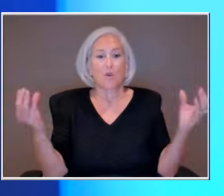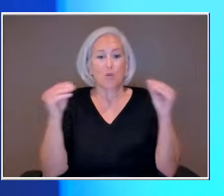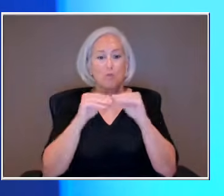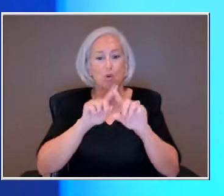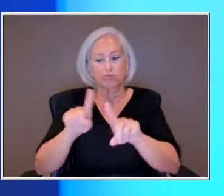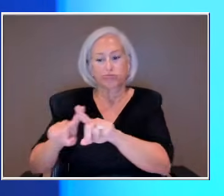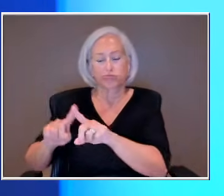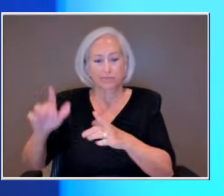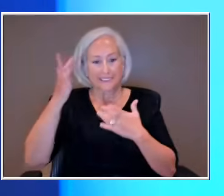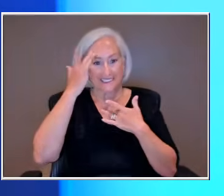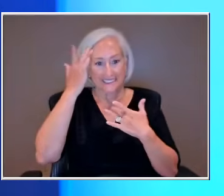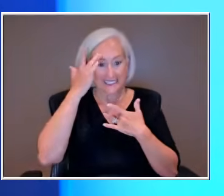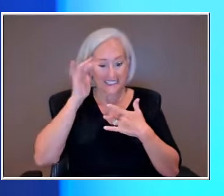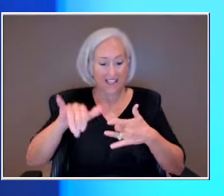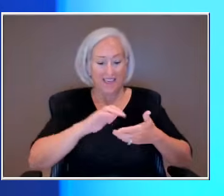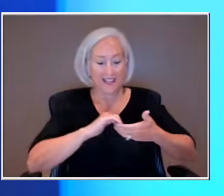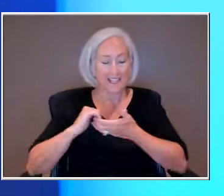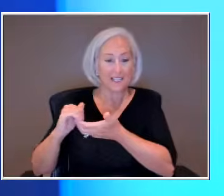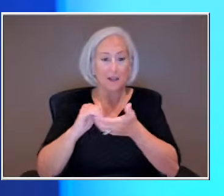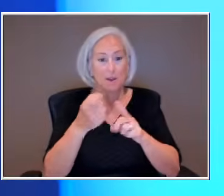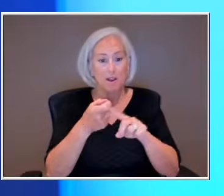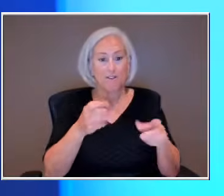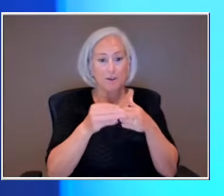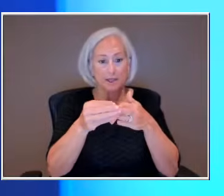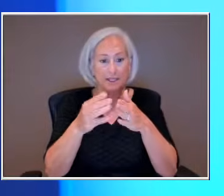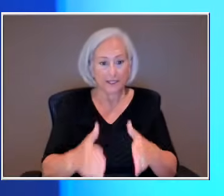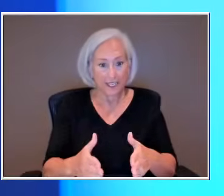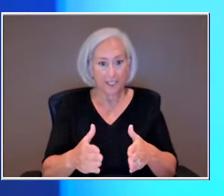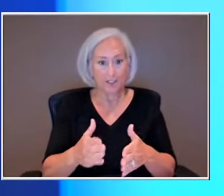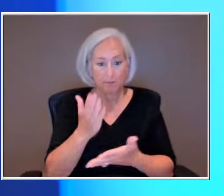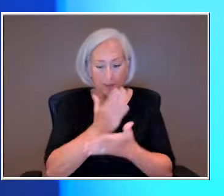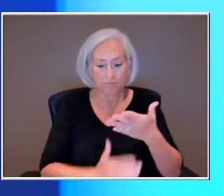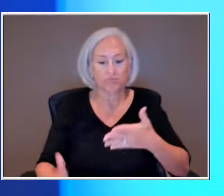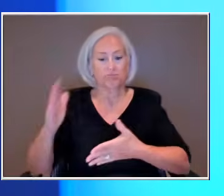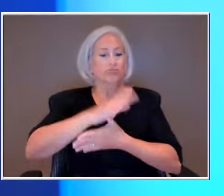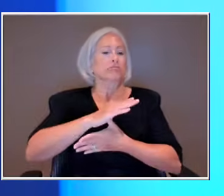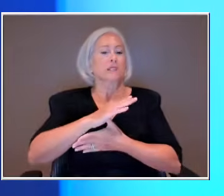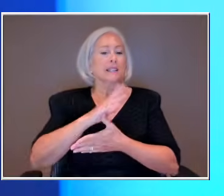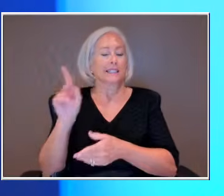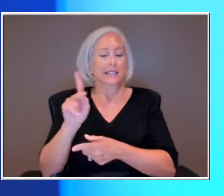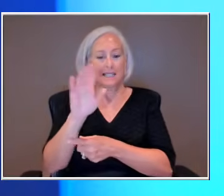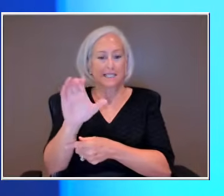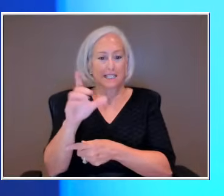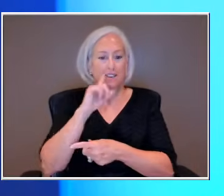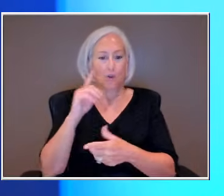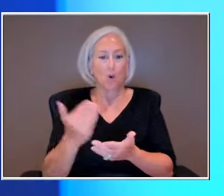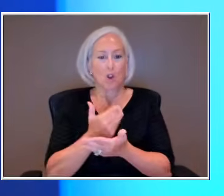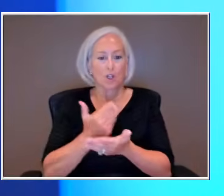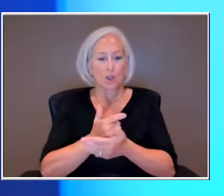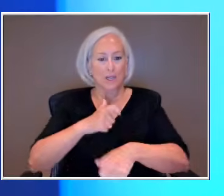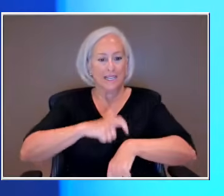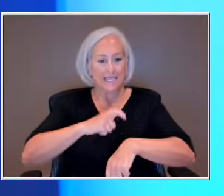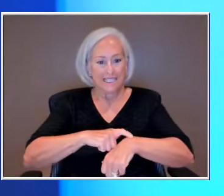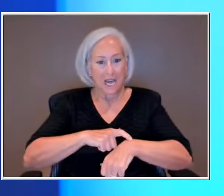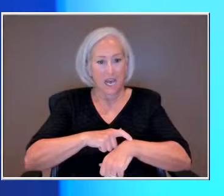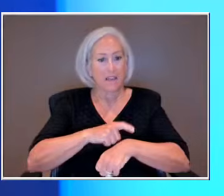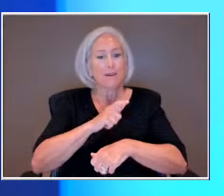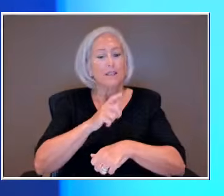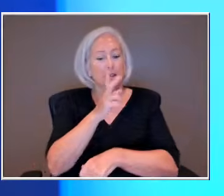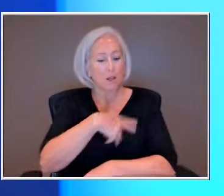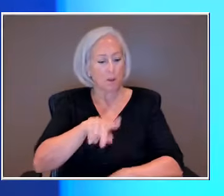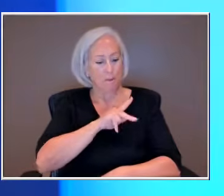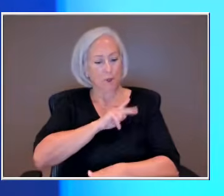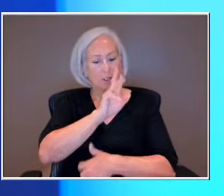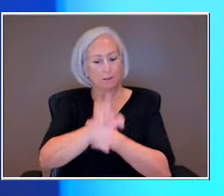The collaboration among healthcare leaders places Kansas City at the forefront of a new era in personalized care and reinforces